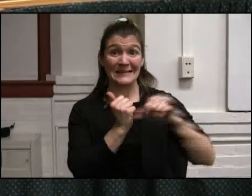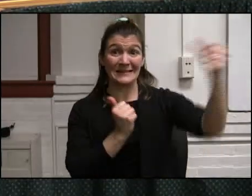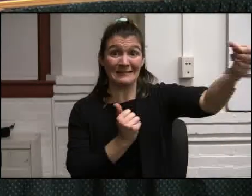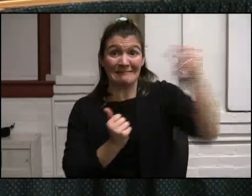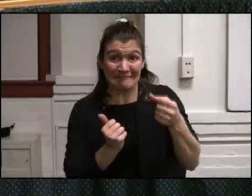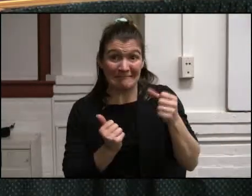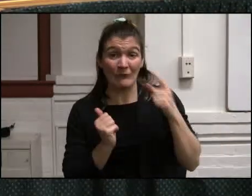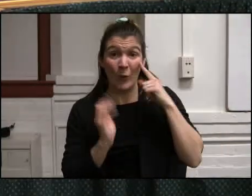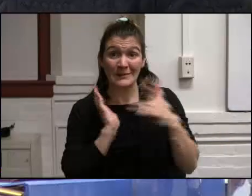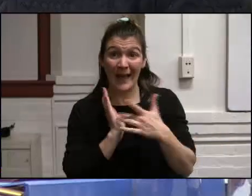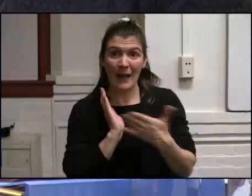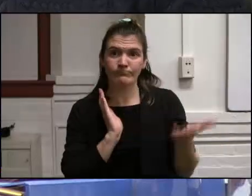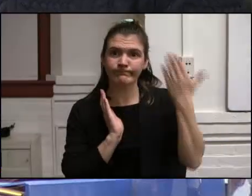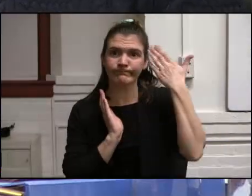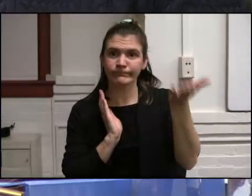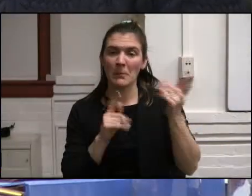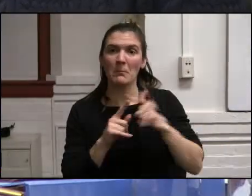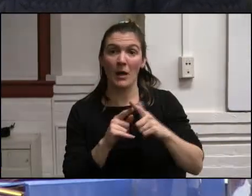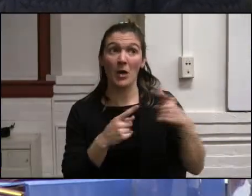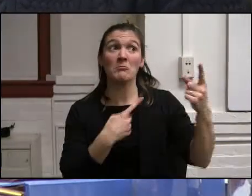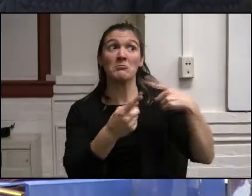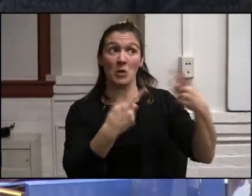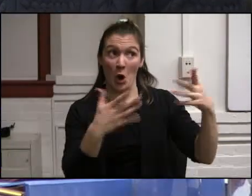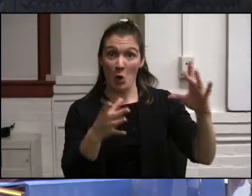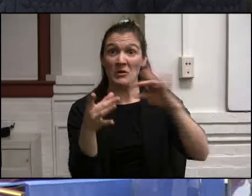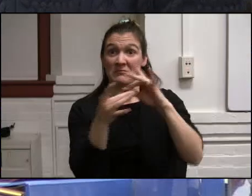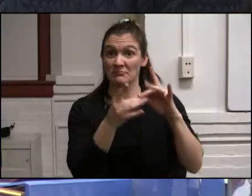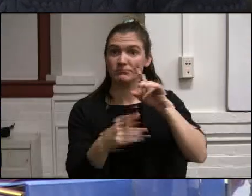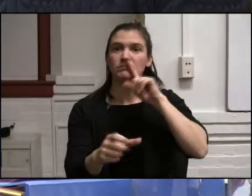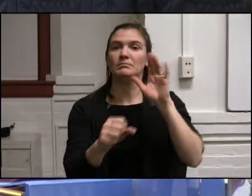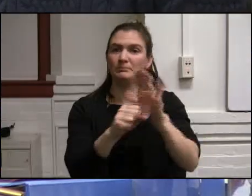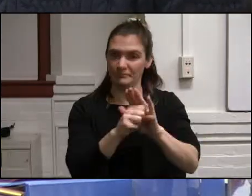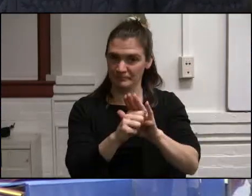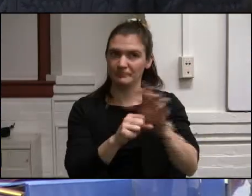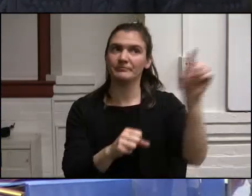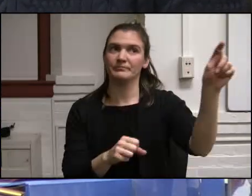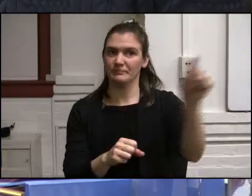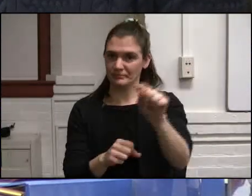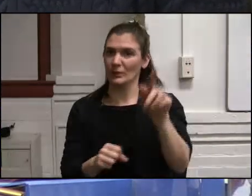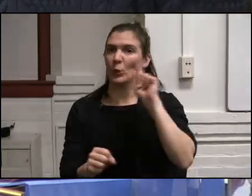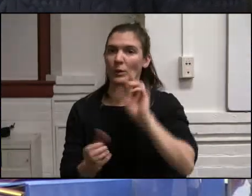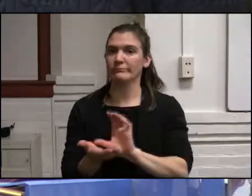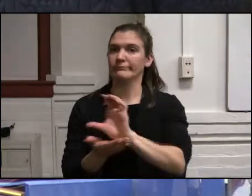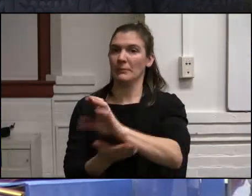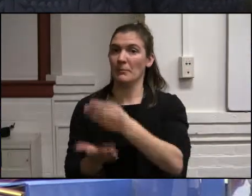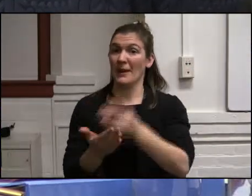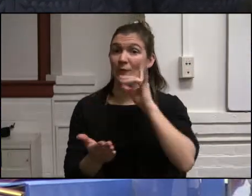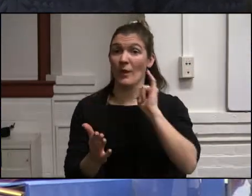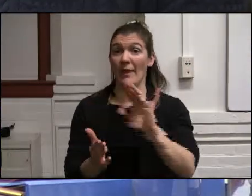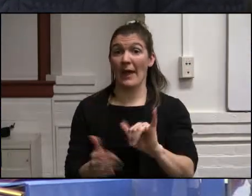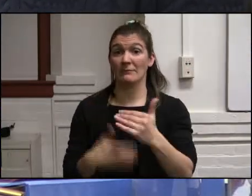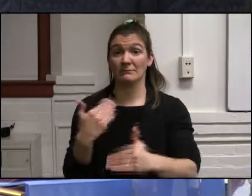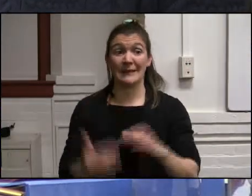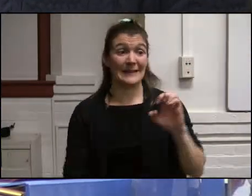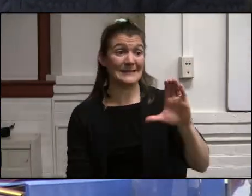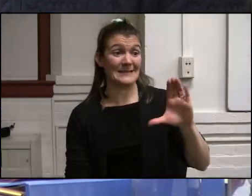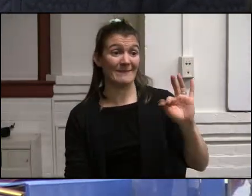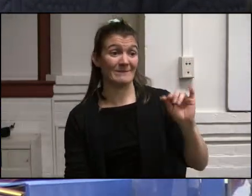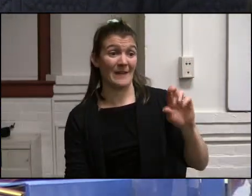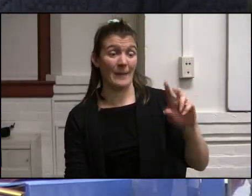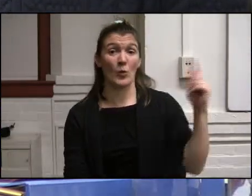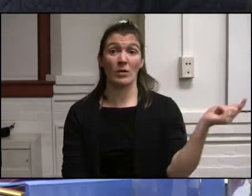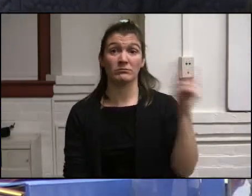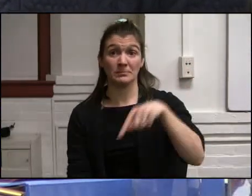that there's that they've engaged individuals who had participated in the organization around EC Fiber to bring